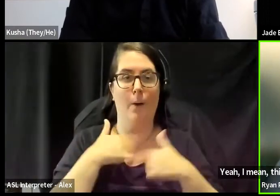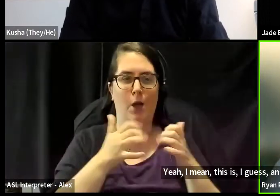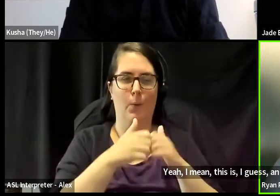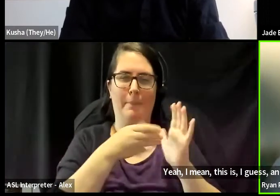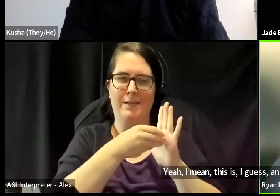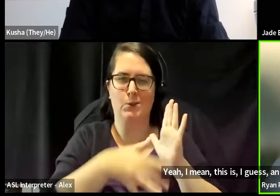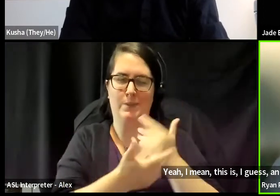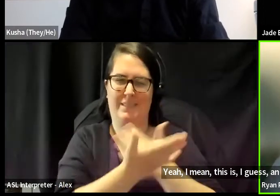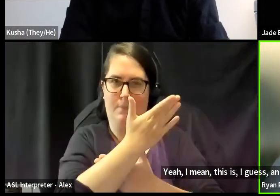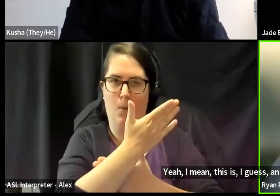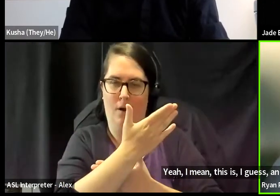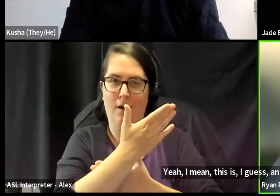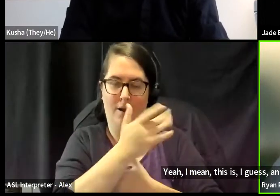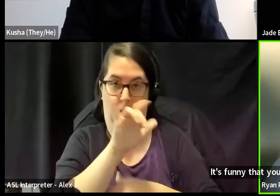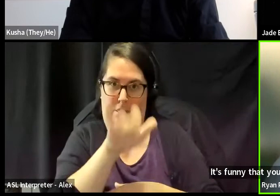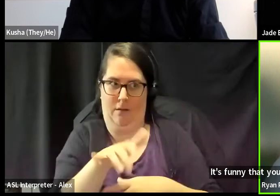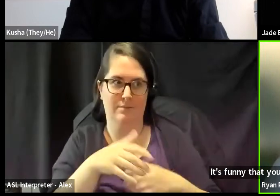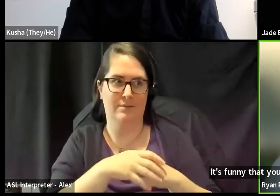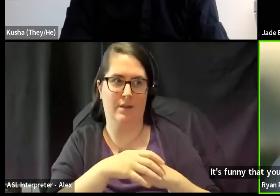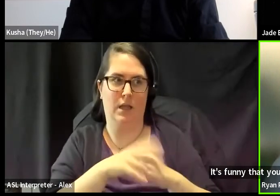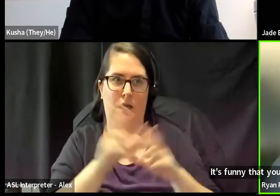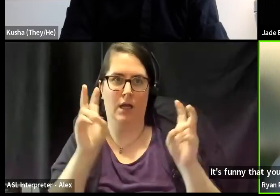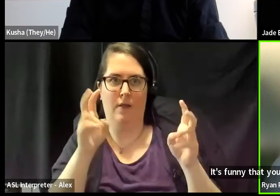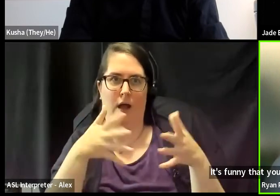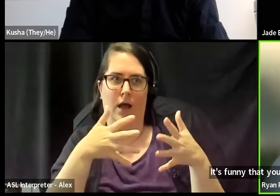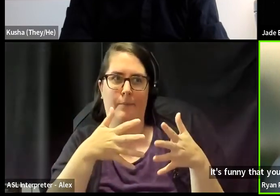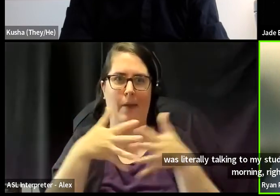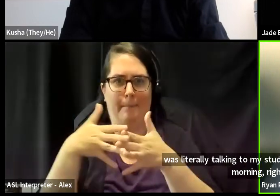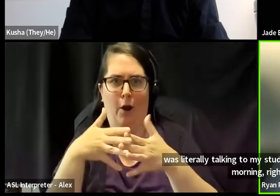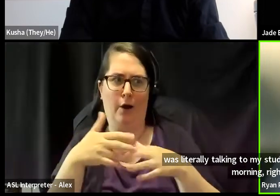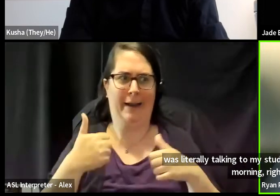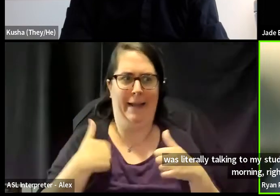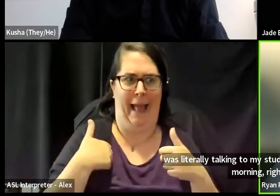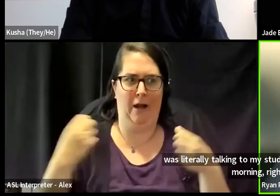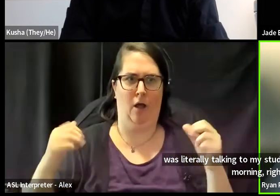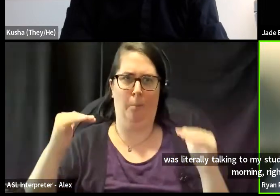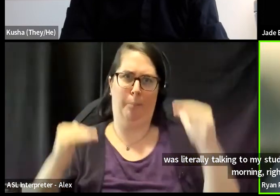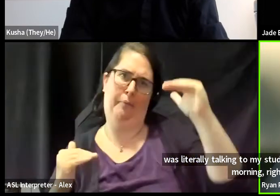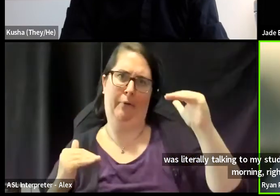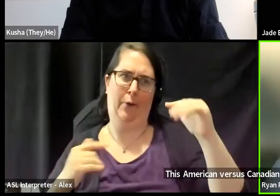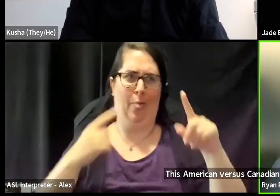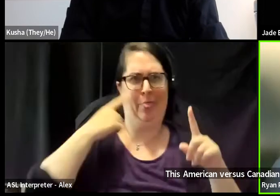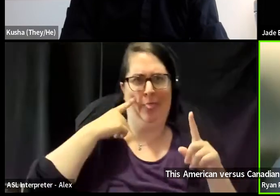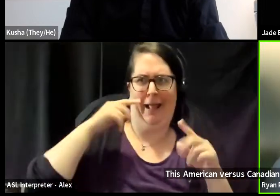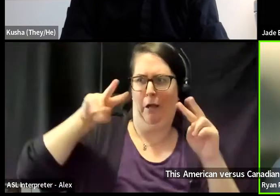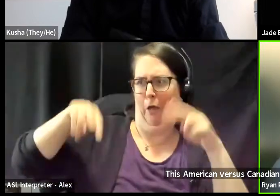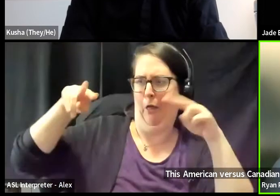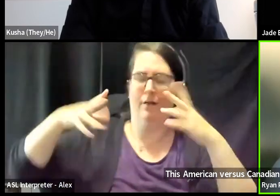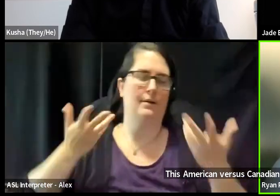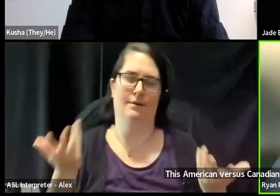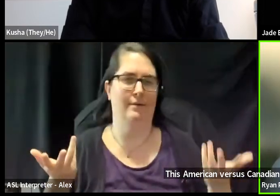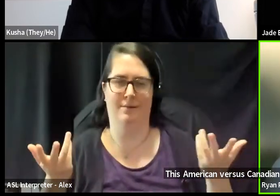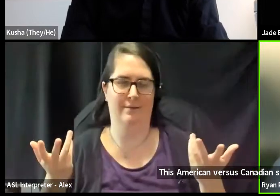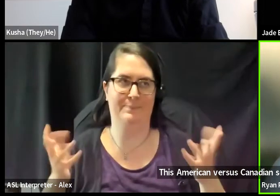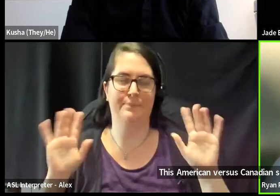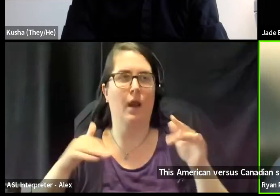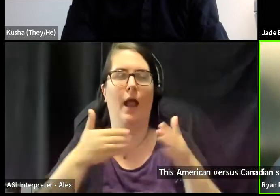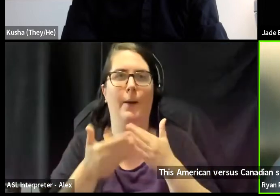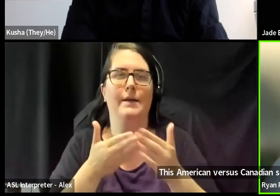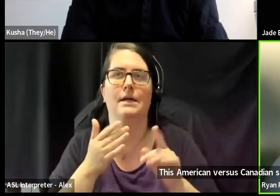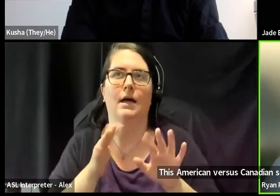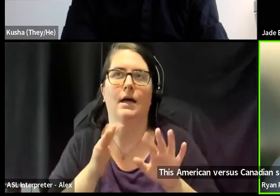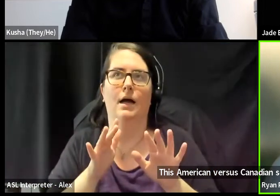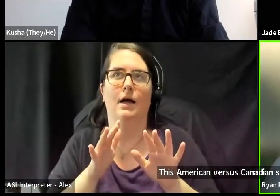this morning, right? This American versus Canadian sort of nationalism, or how they see things as worse than. But I think it's